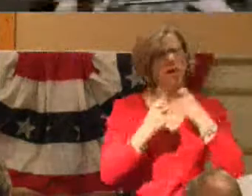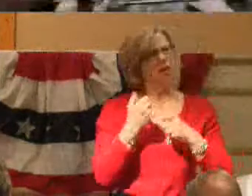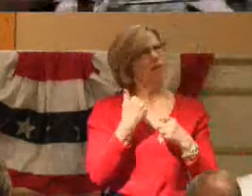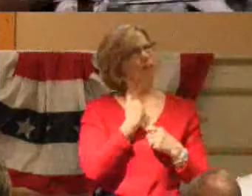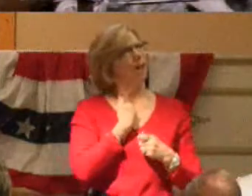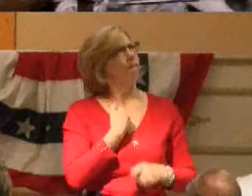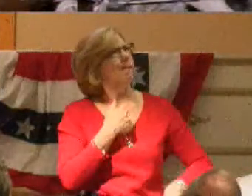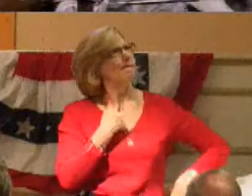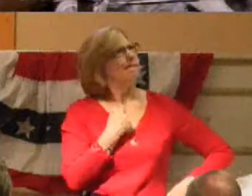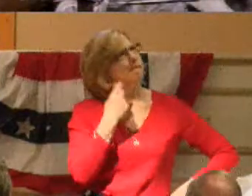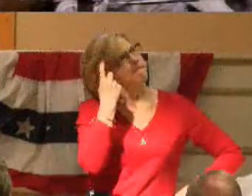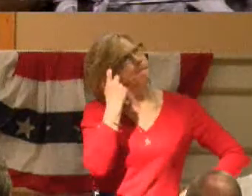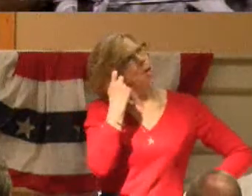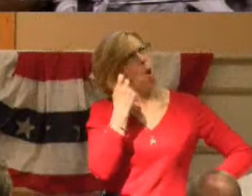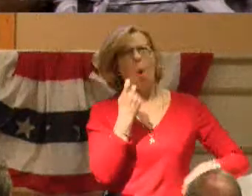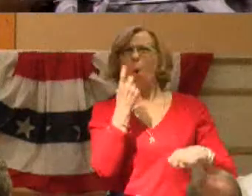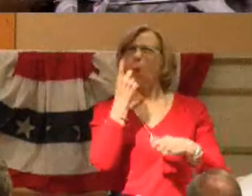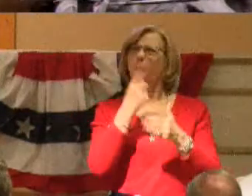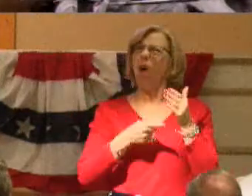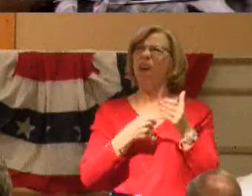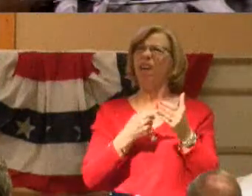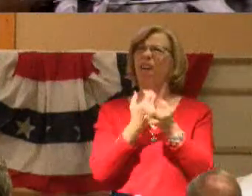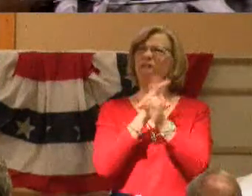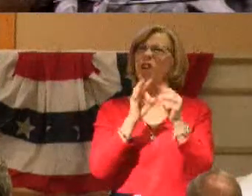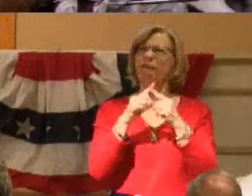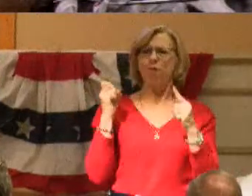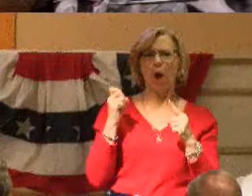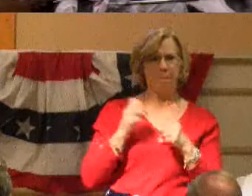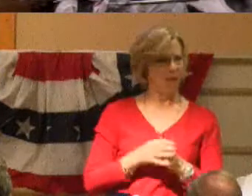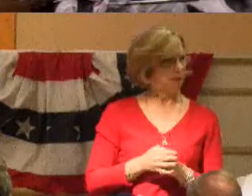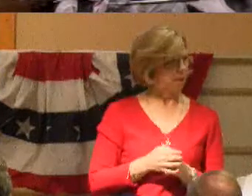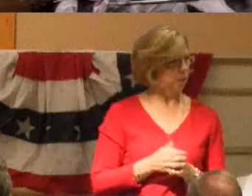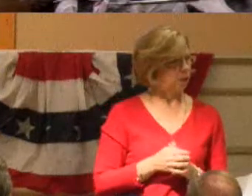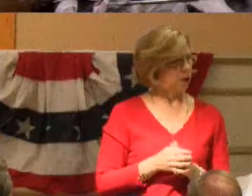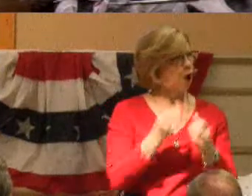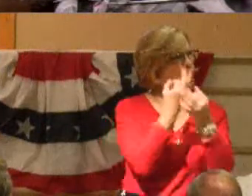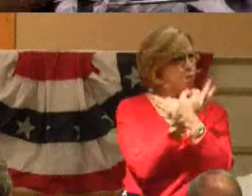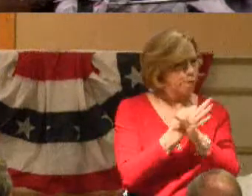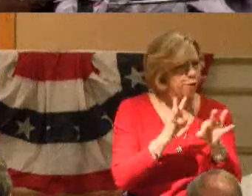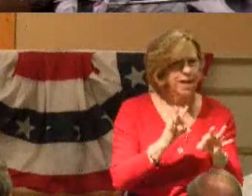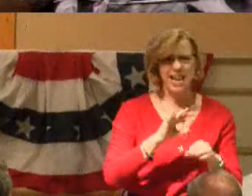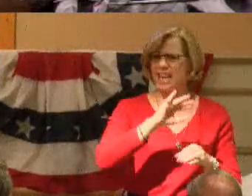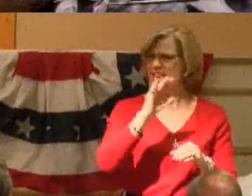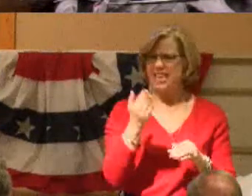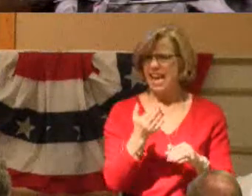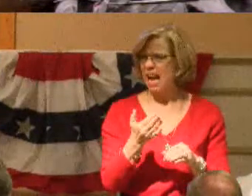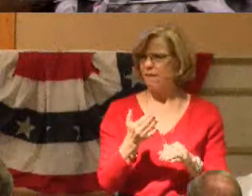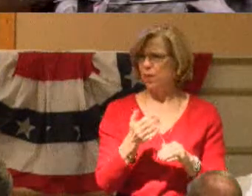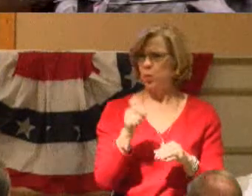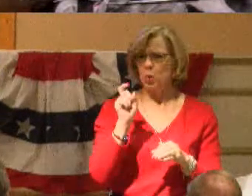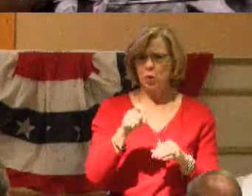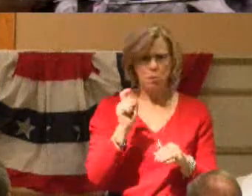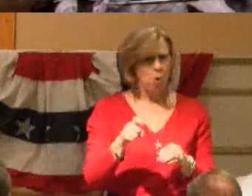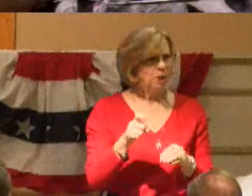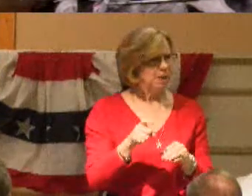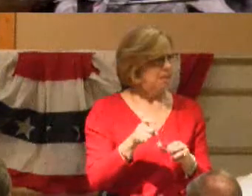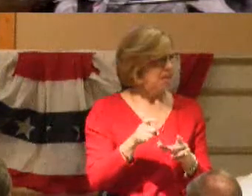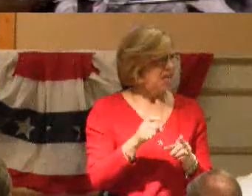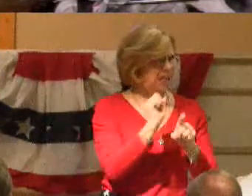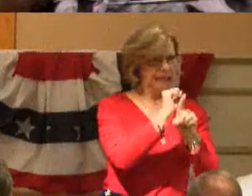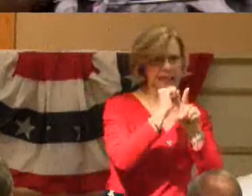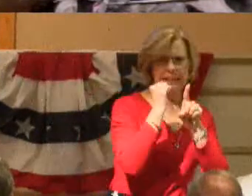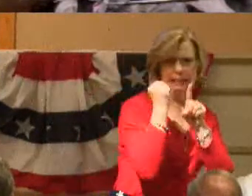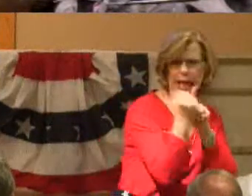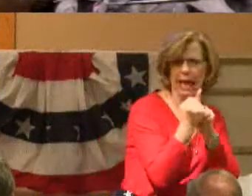that question? What are we free from? Freedom was never intended to mean what society has termed